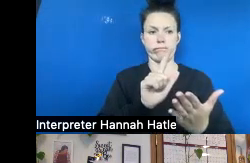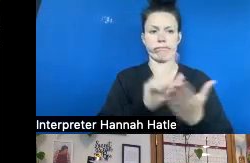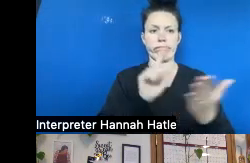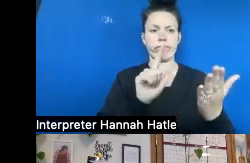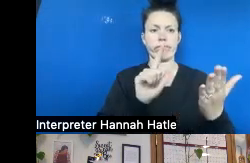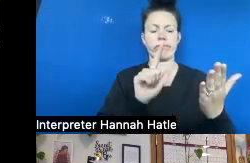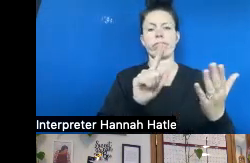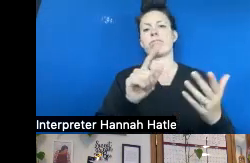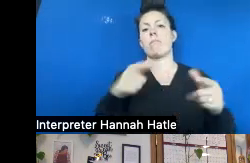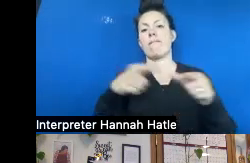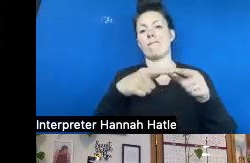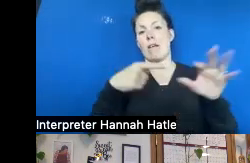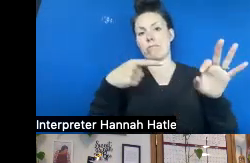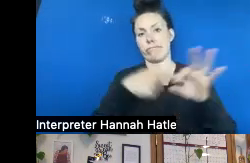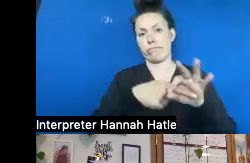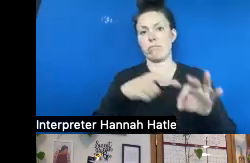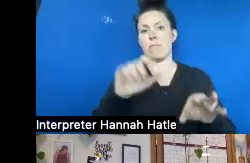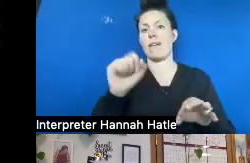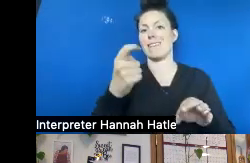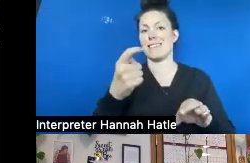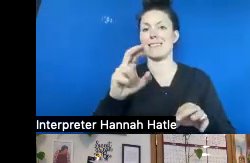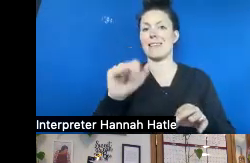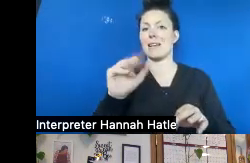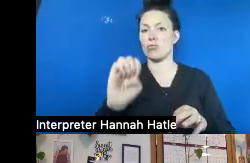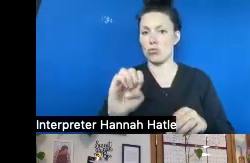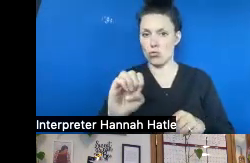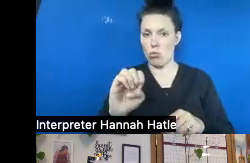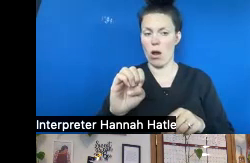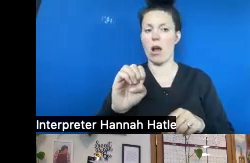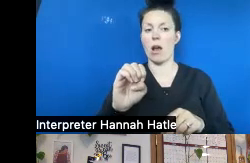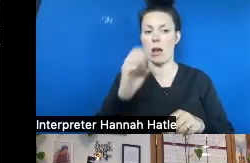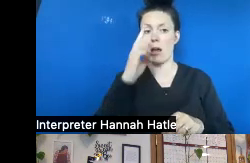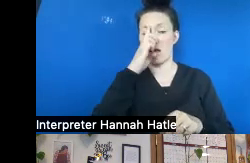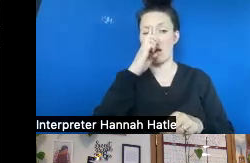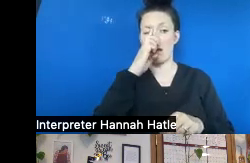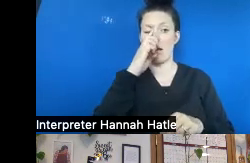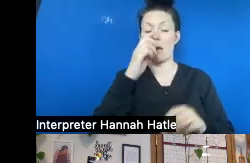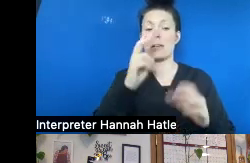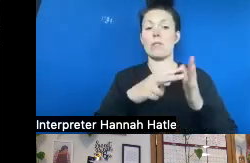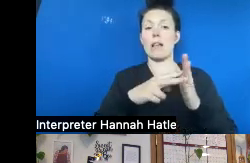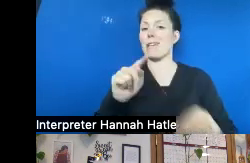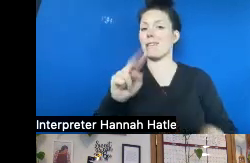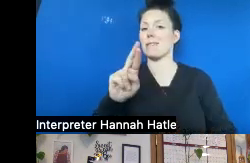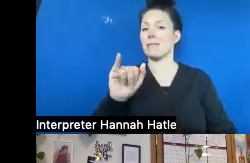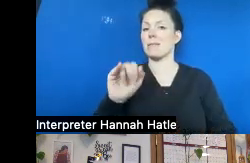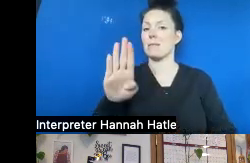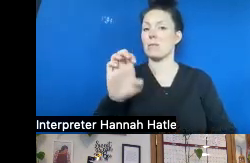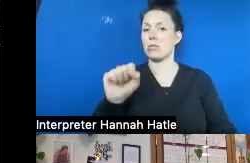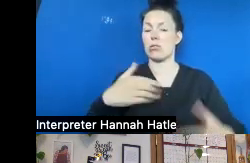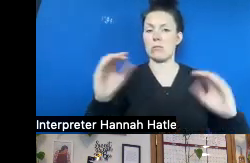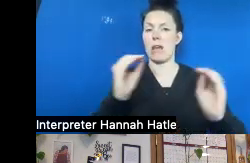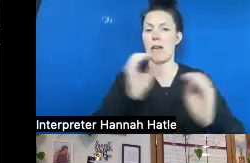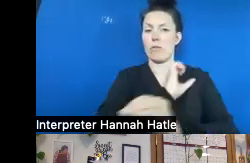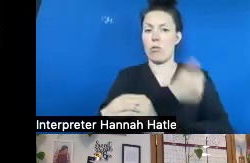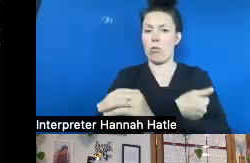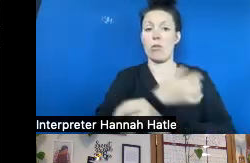vaginal penetration as a sex crime. Tribes do not have authority over non-Indian